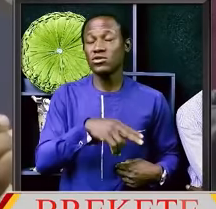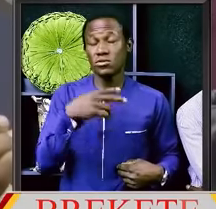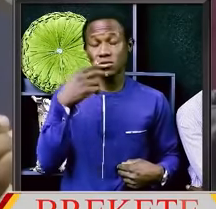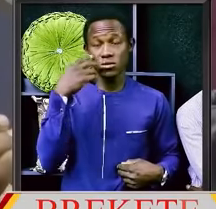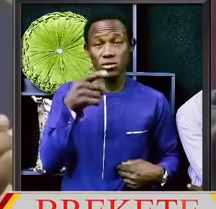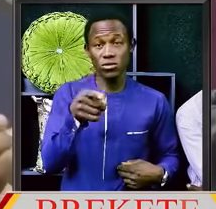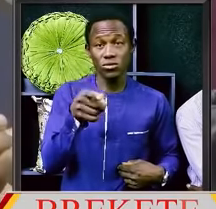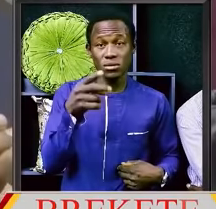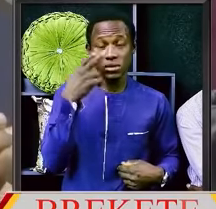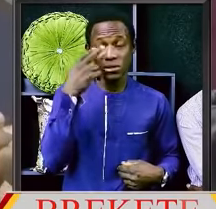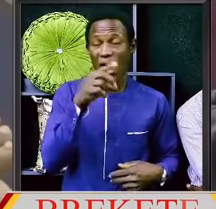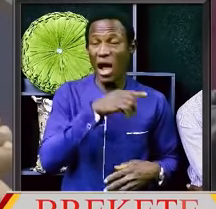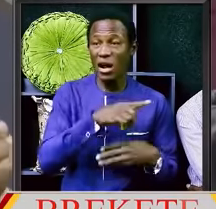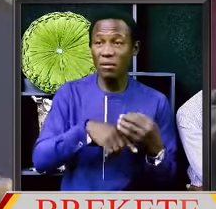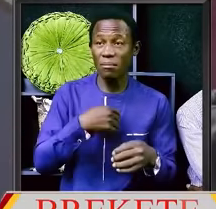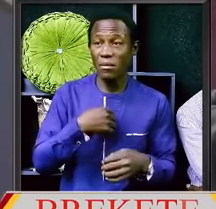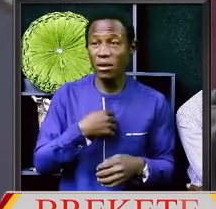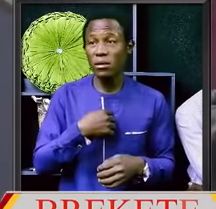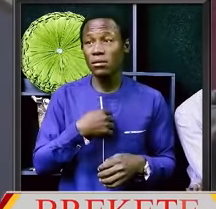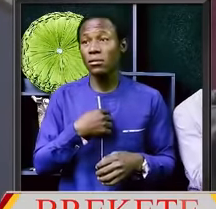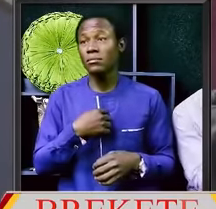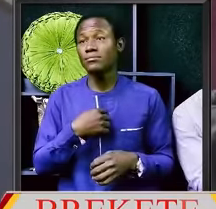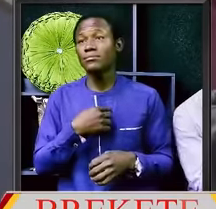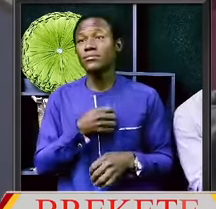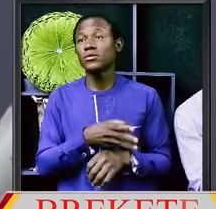President, you want to talk? Yes, sir. Okay.